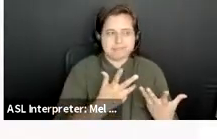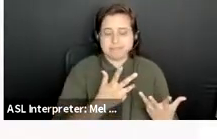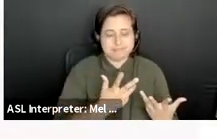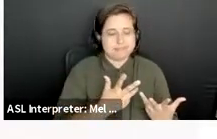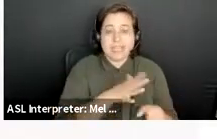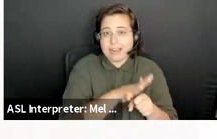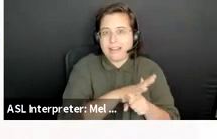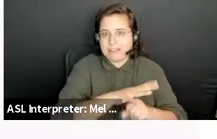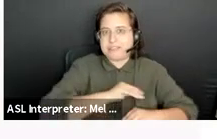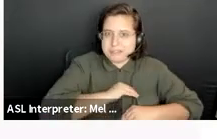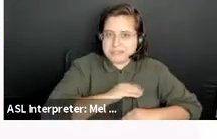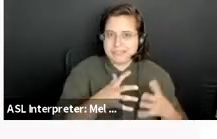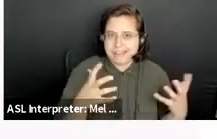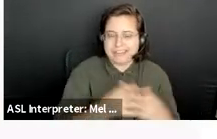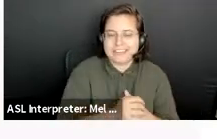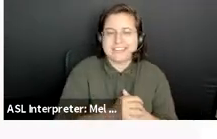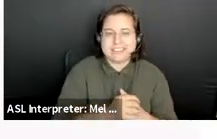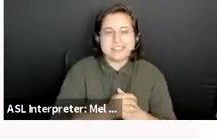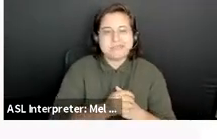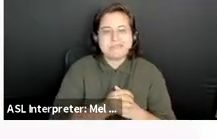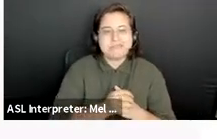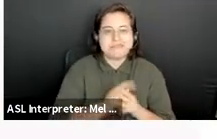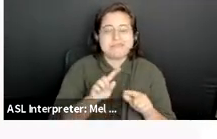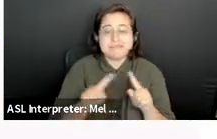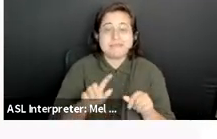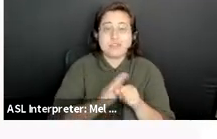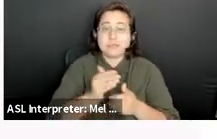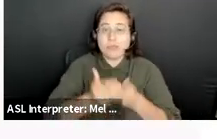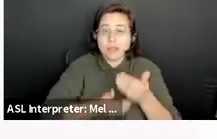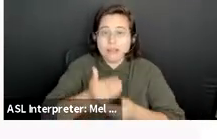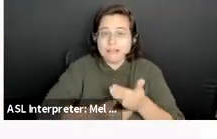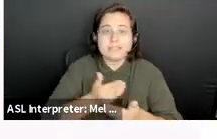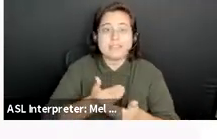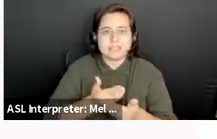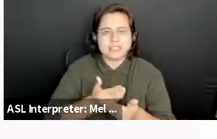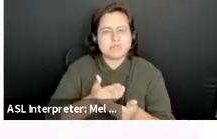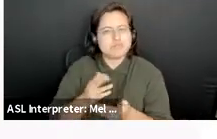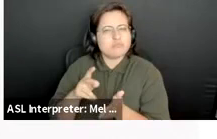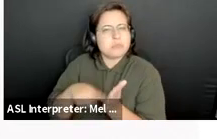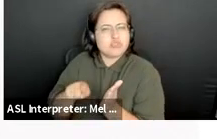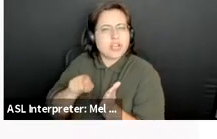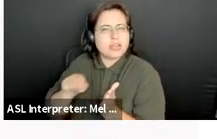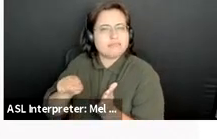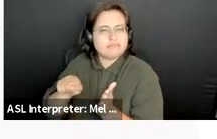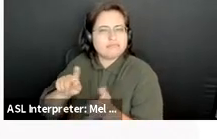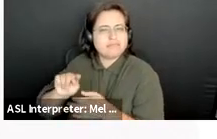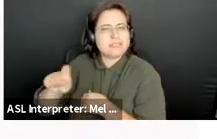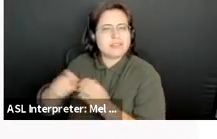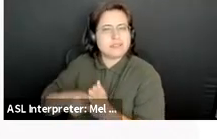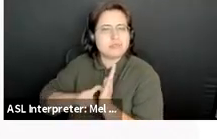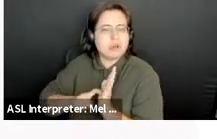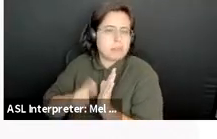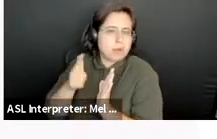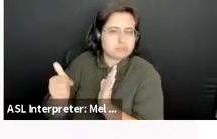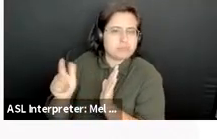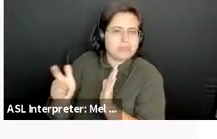with. But once you go through the entire process, do take a look at the tax requirements side at your leisure, because there are important things